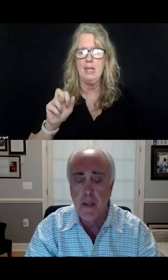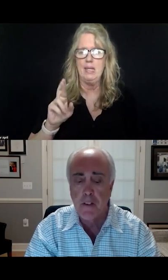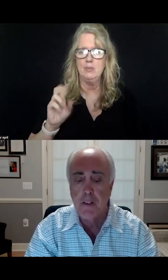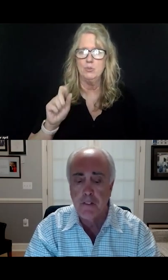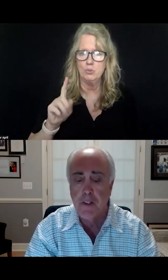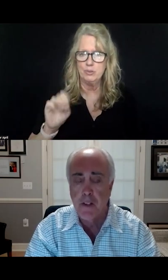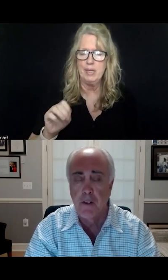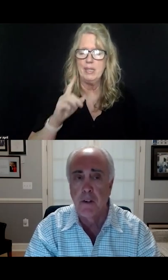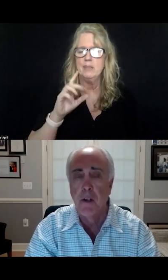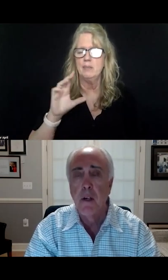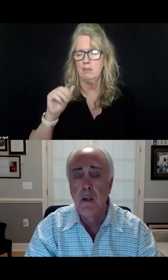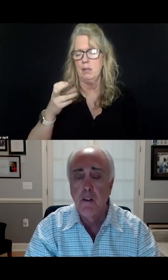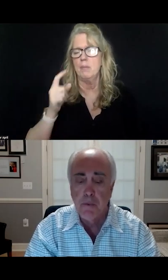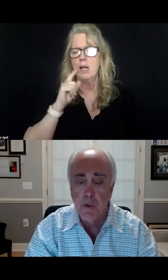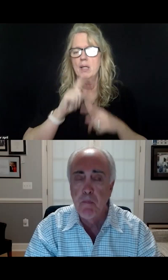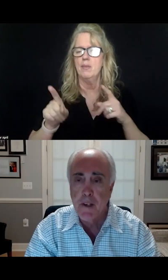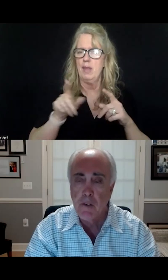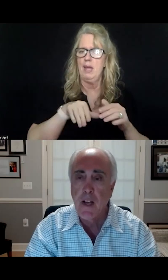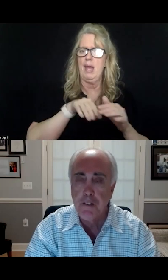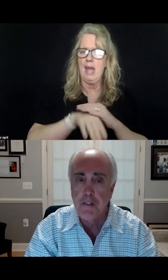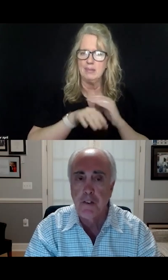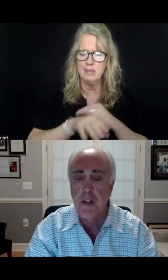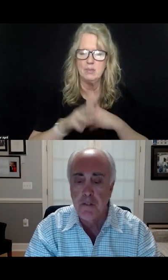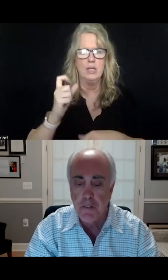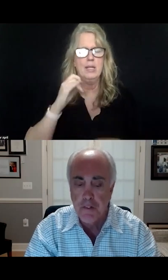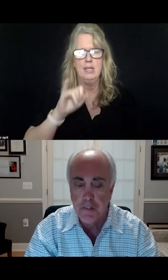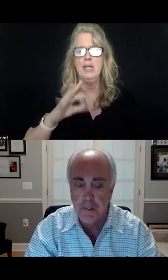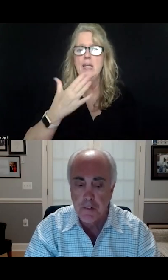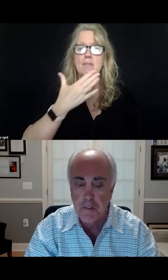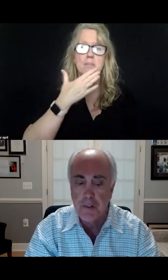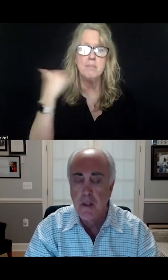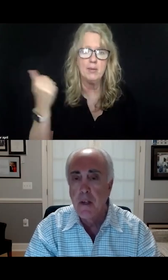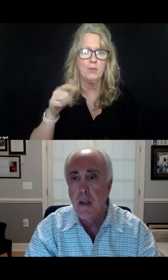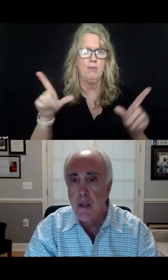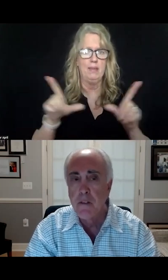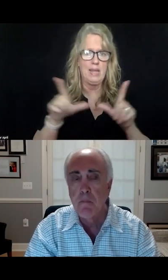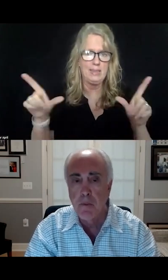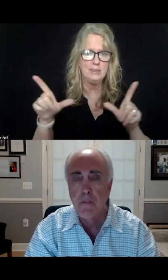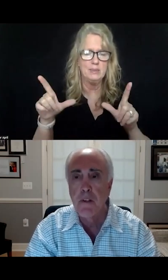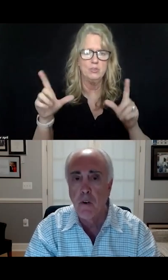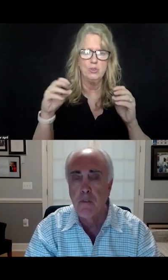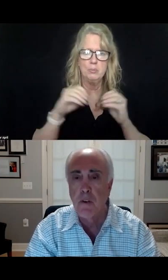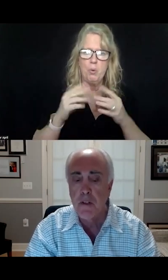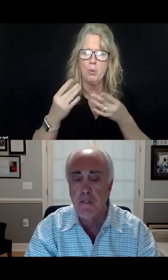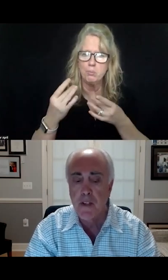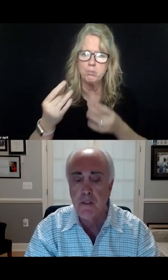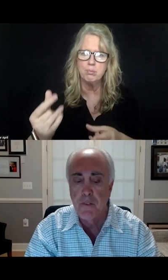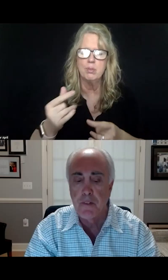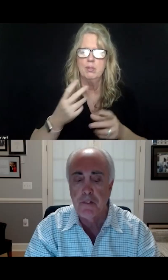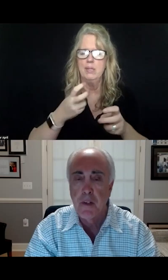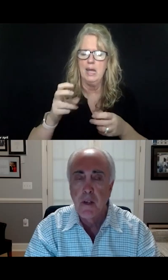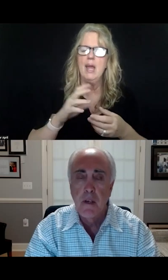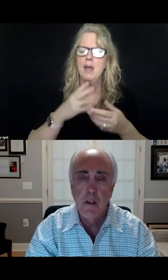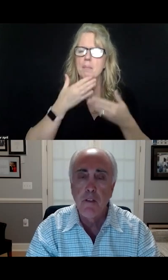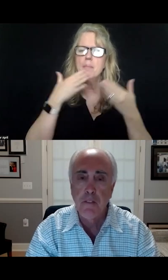expand access to care through better licensure efficiencies and improving overall